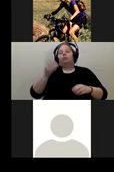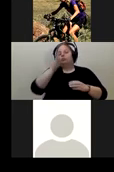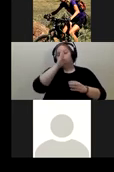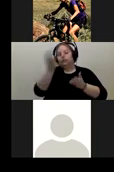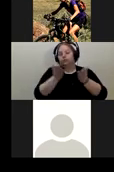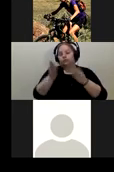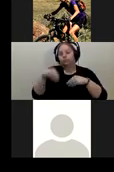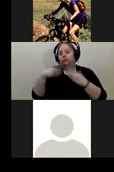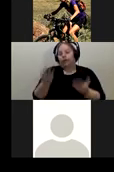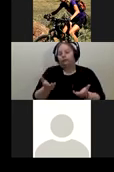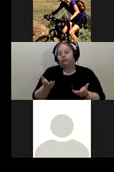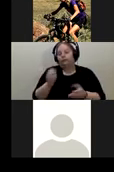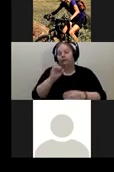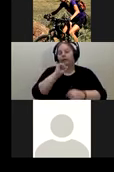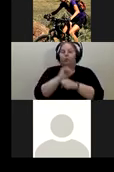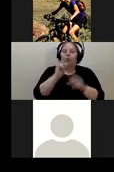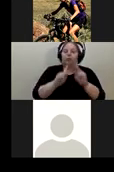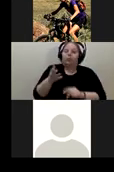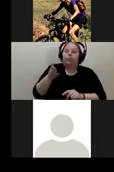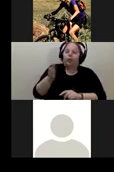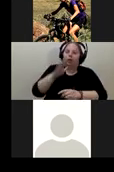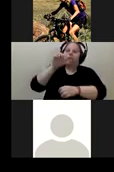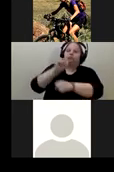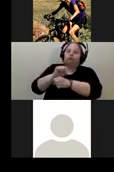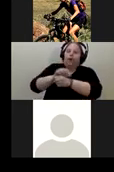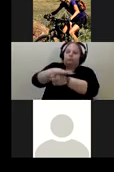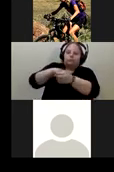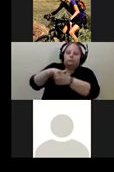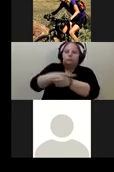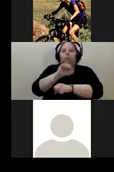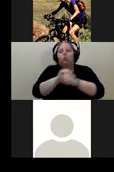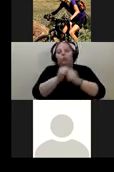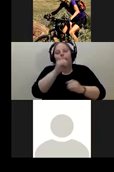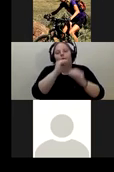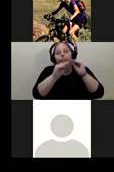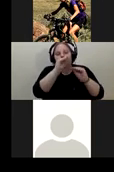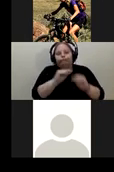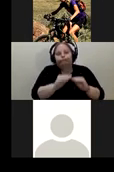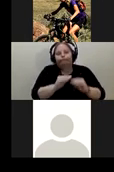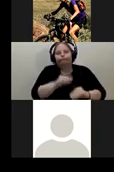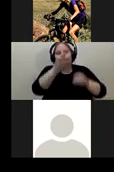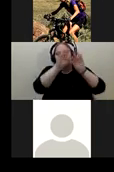comes with working with people on job sites, come with working with people directly on resume, you know, working